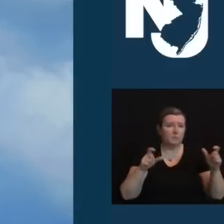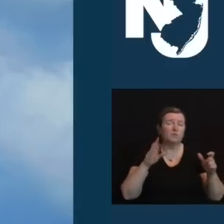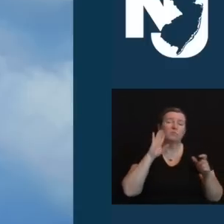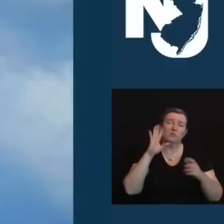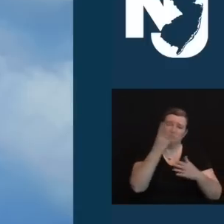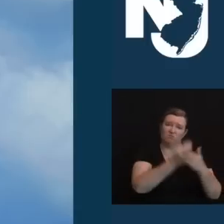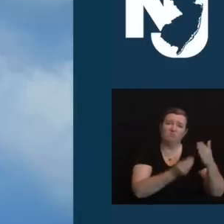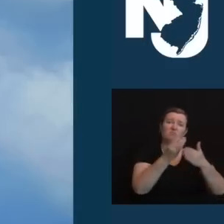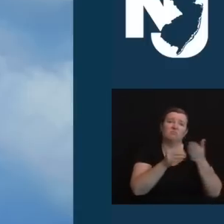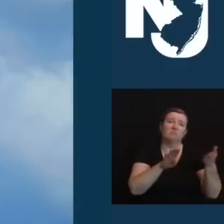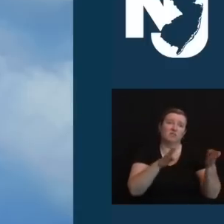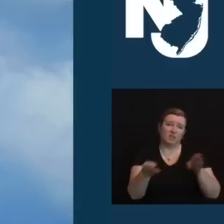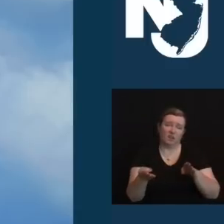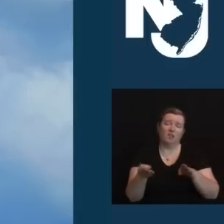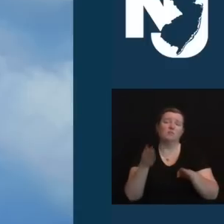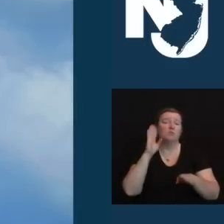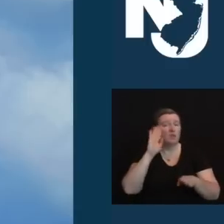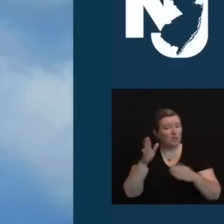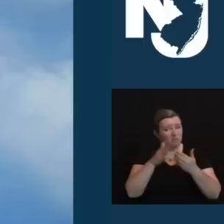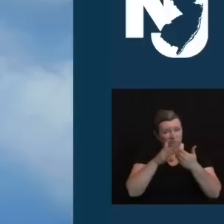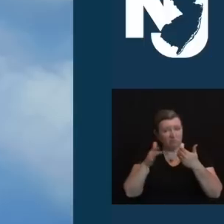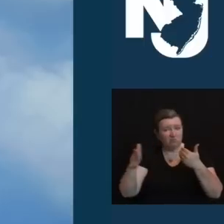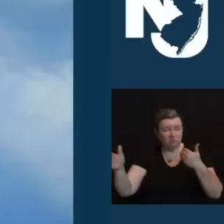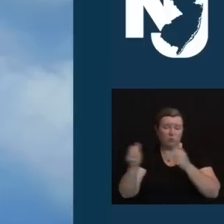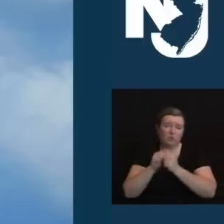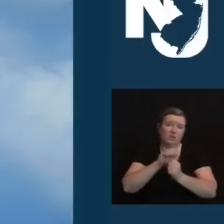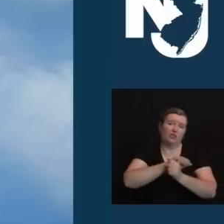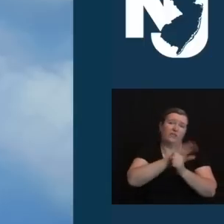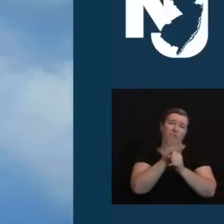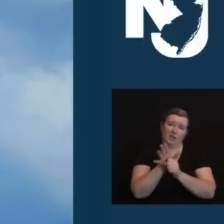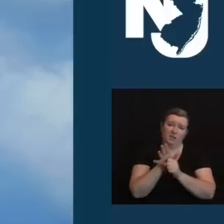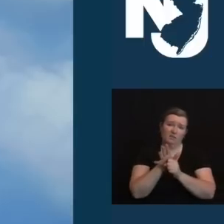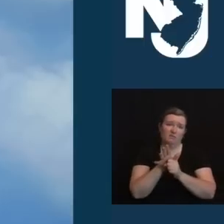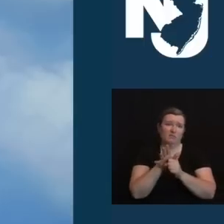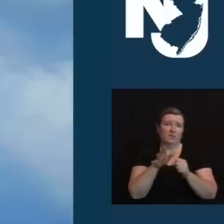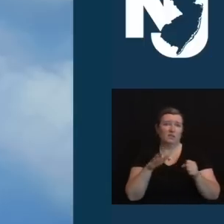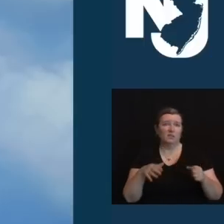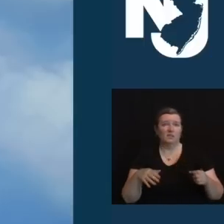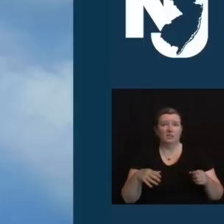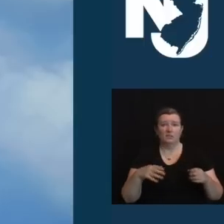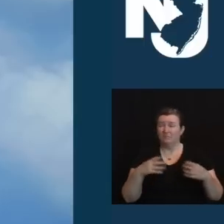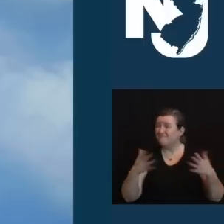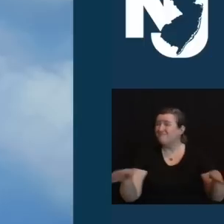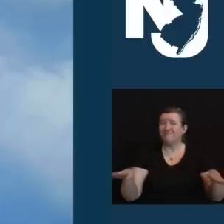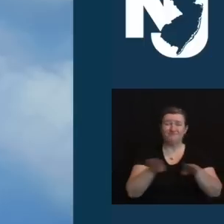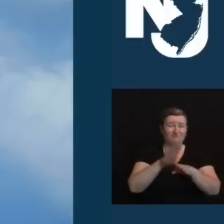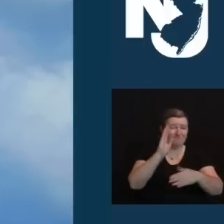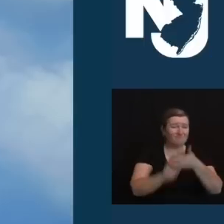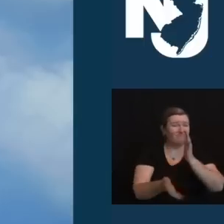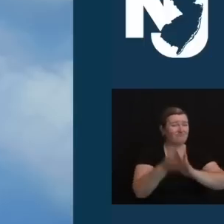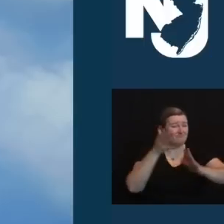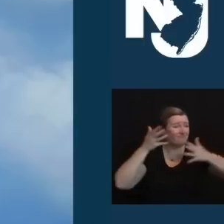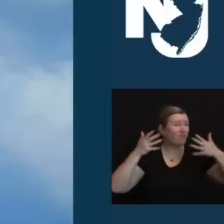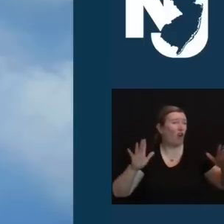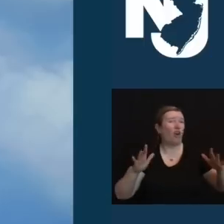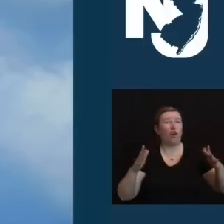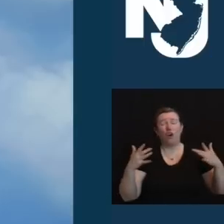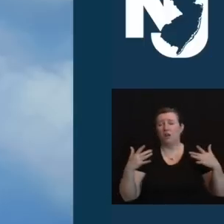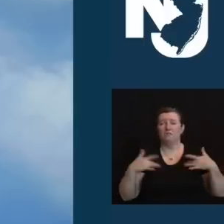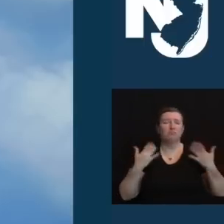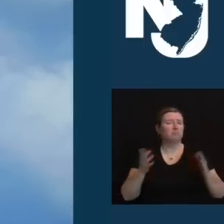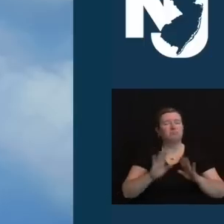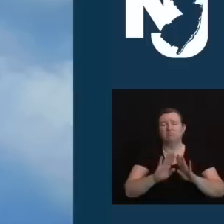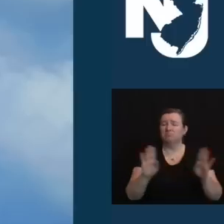to this pandemic. This is not a moment of closure. This is not a moment of triumph. This is an acknowledgement that the time is